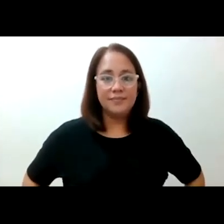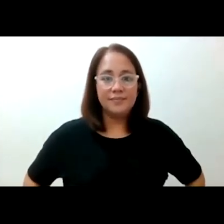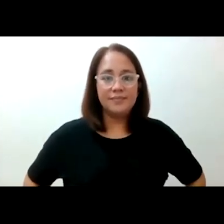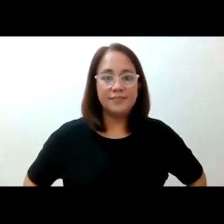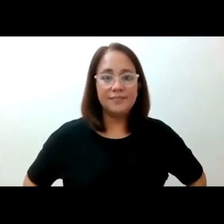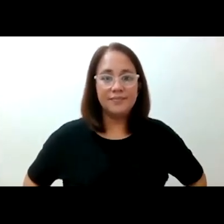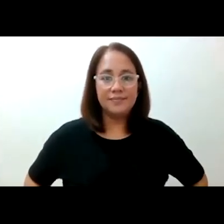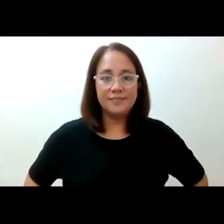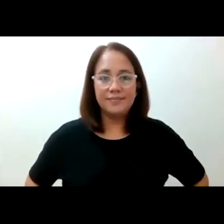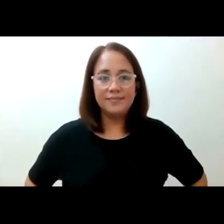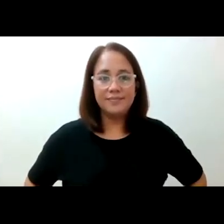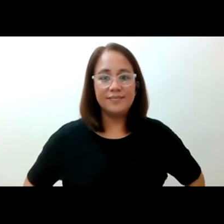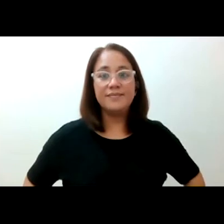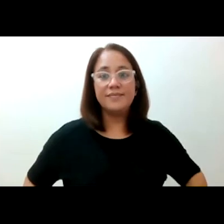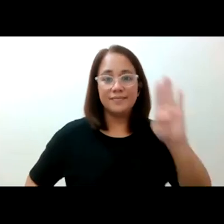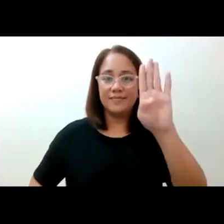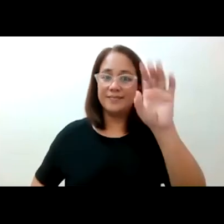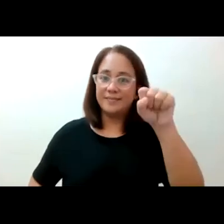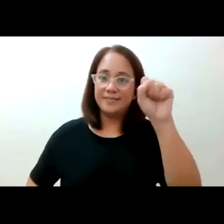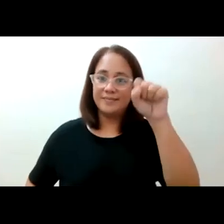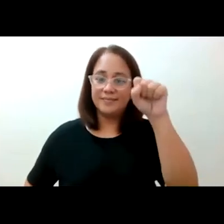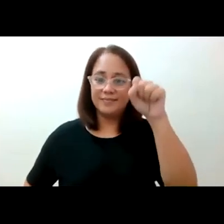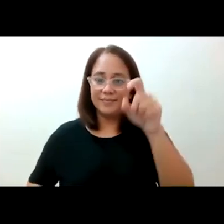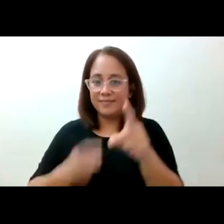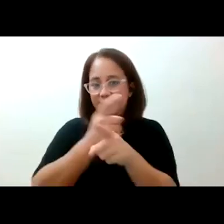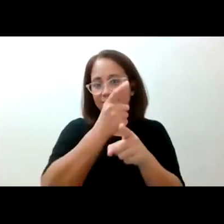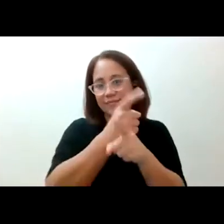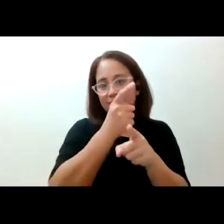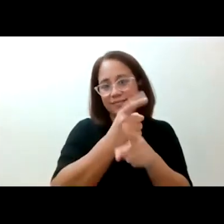B. B, yes, is correct at the end of the sentence.